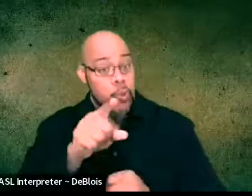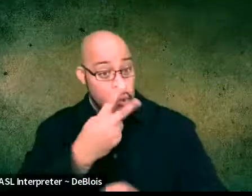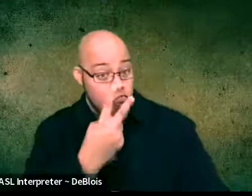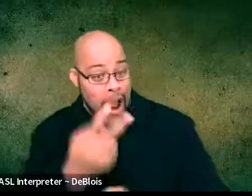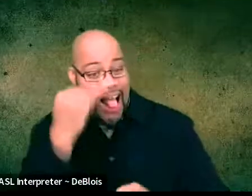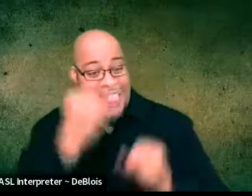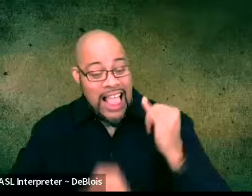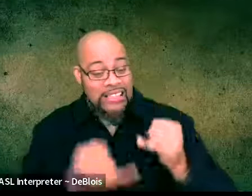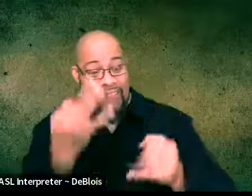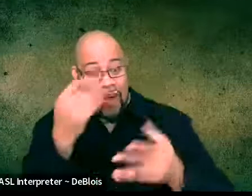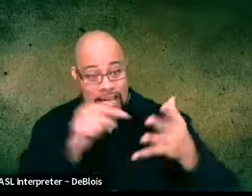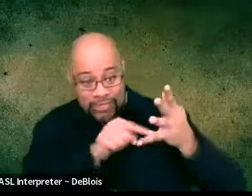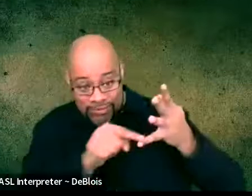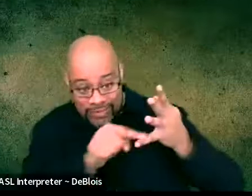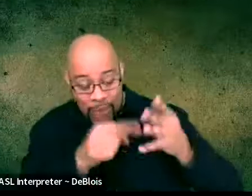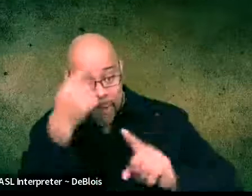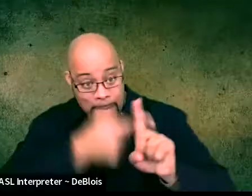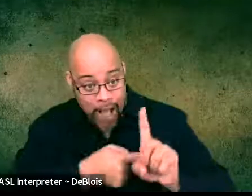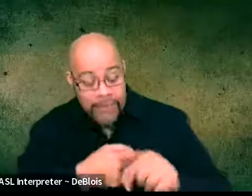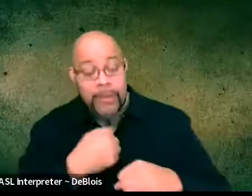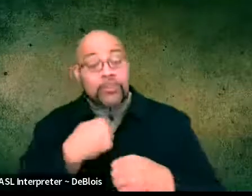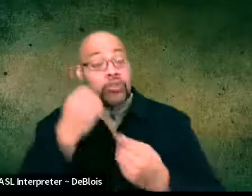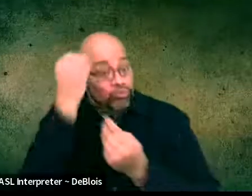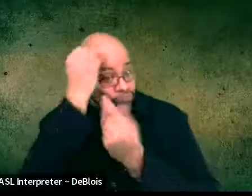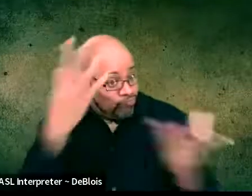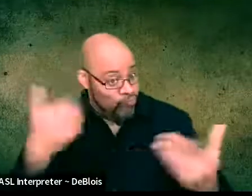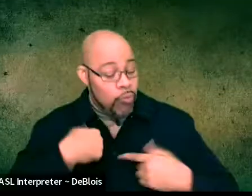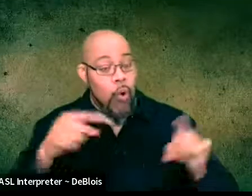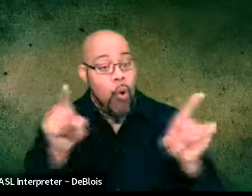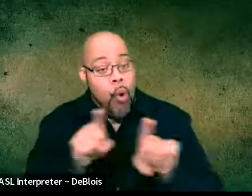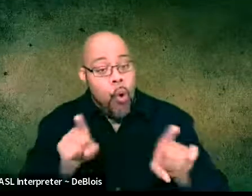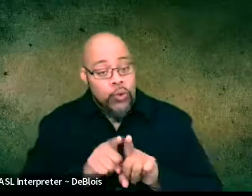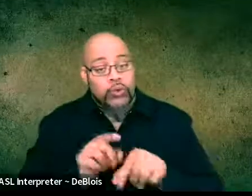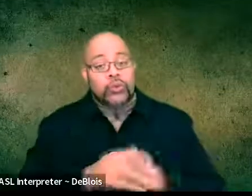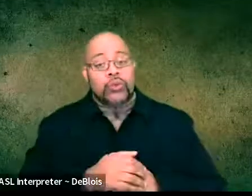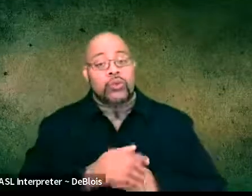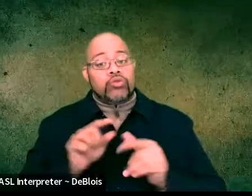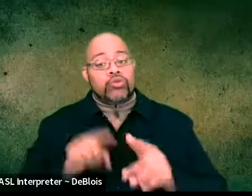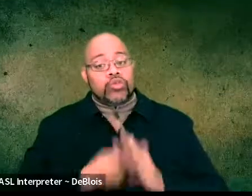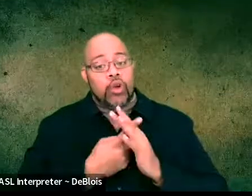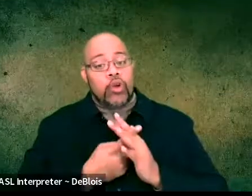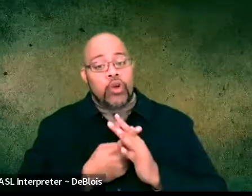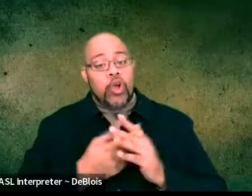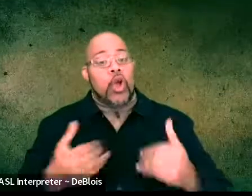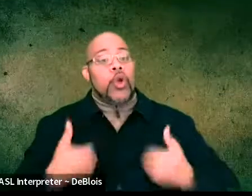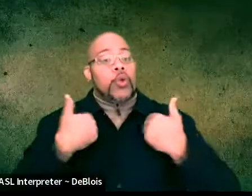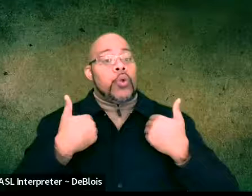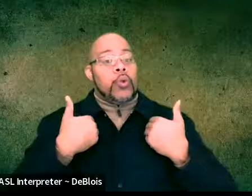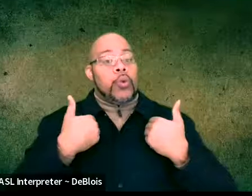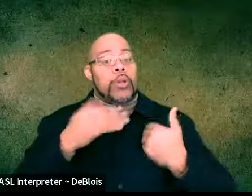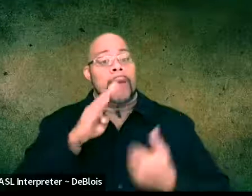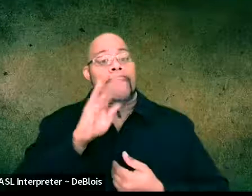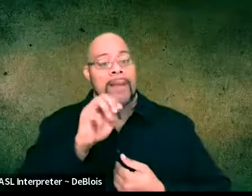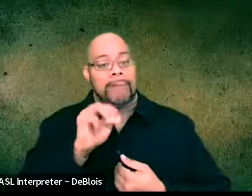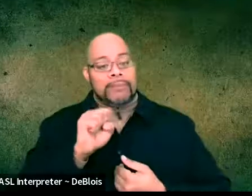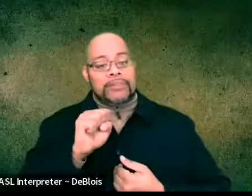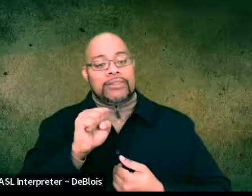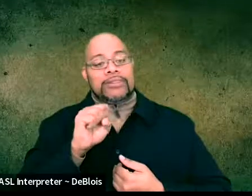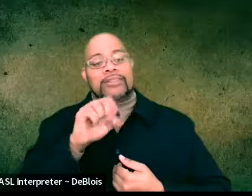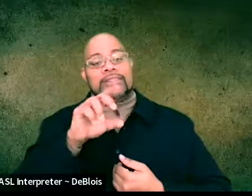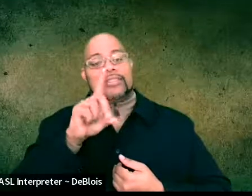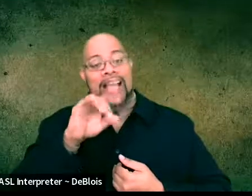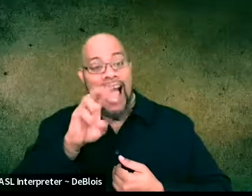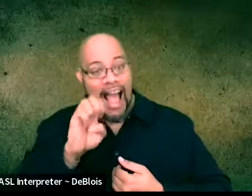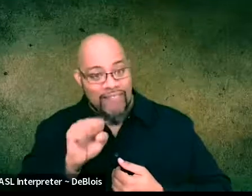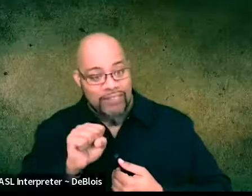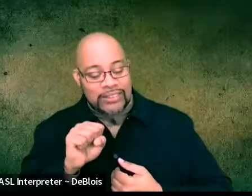last Friday. Just so you know, we are also going to be launching a youth edition of BIMS Dives. We talked about the youth